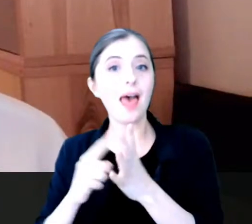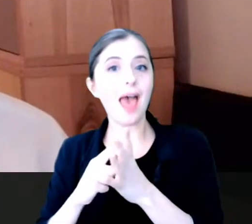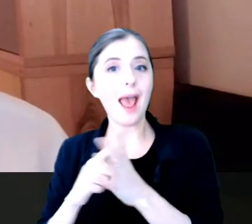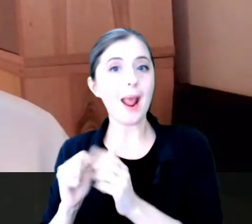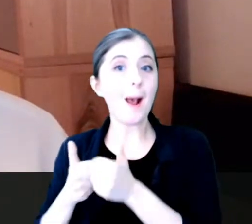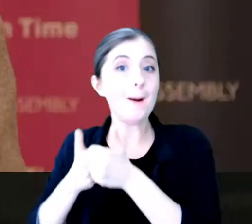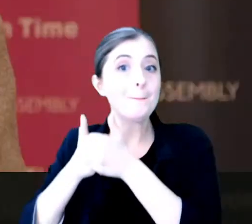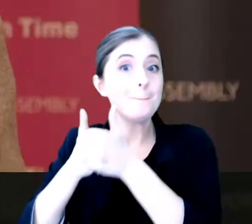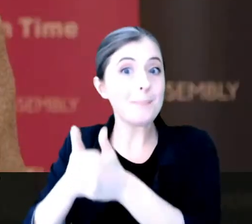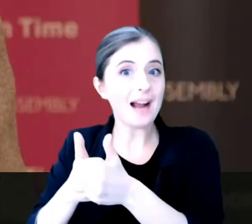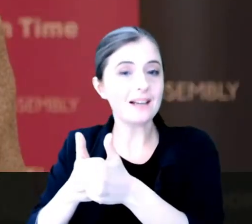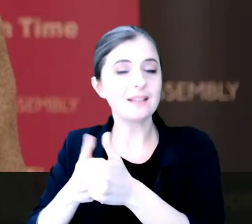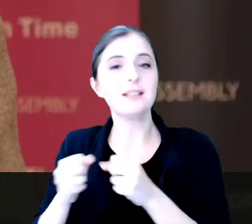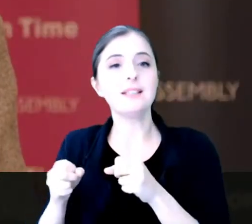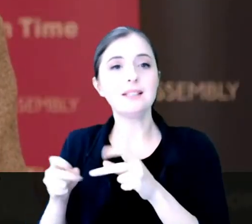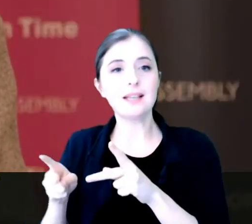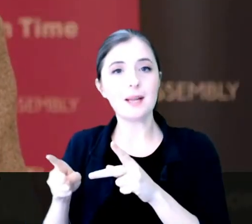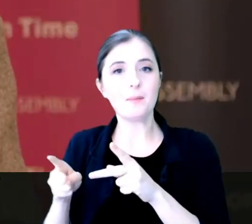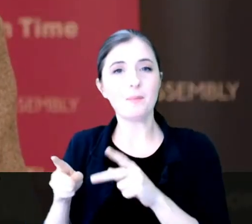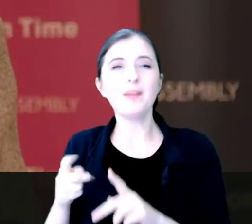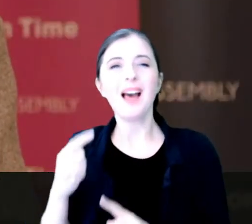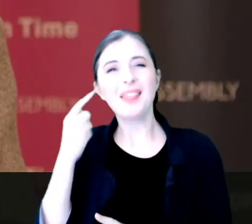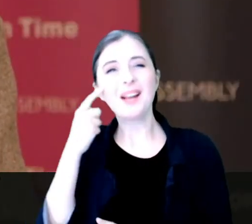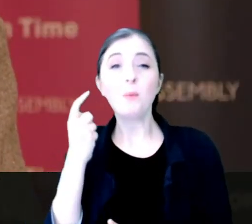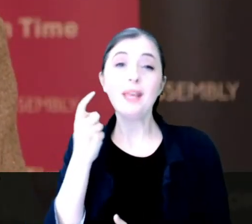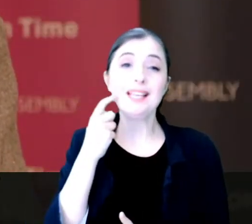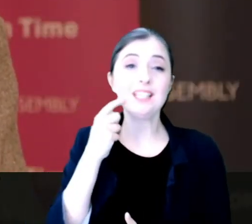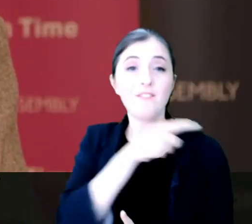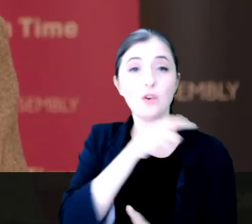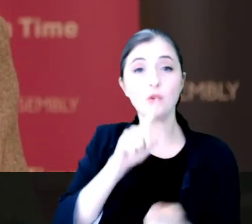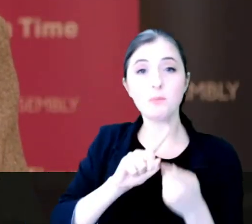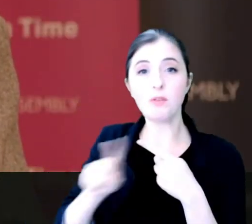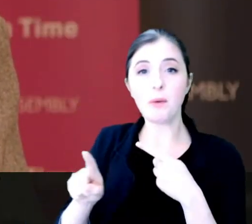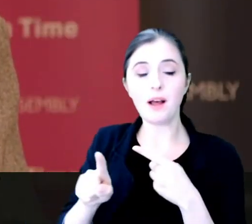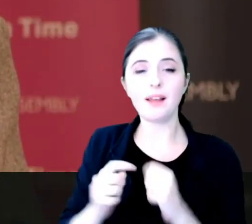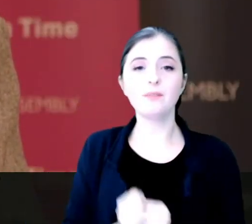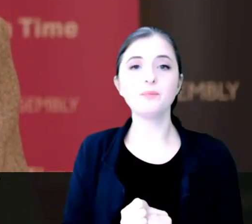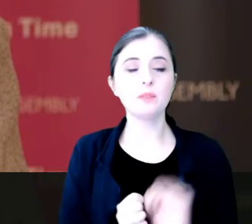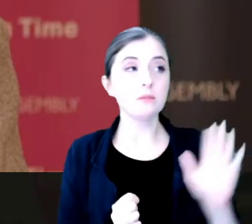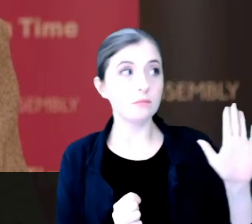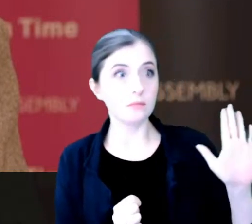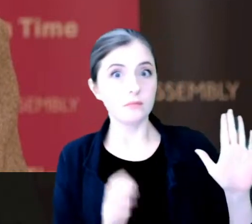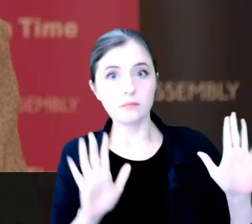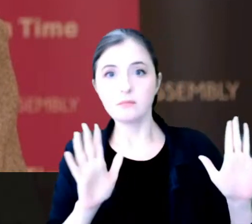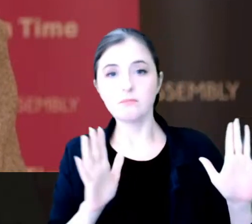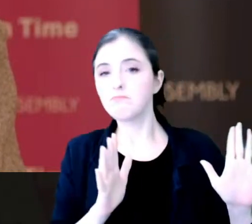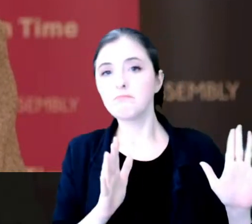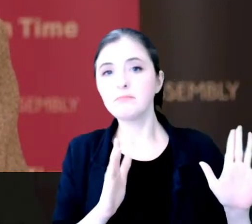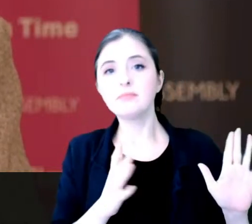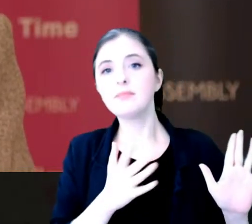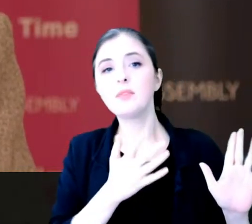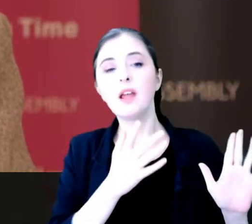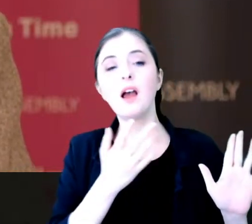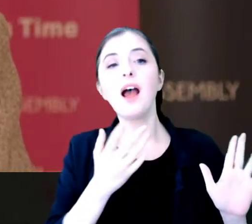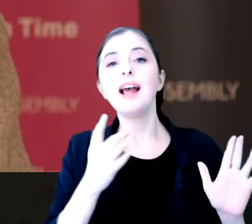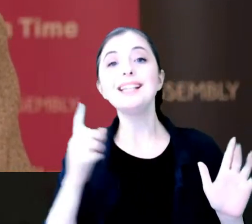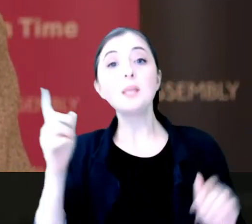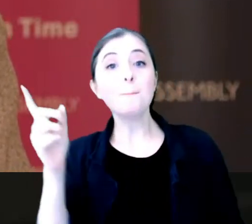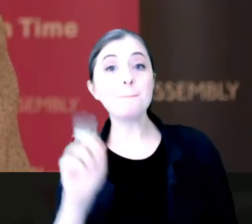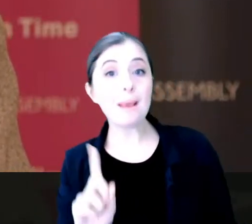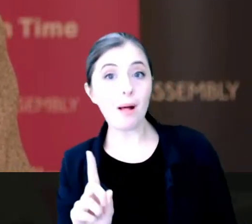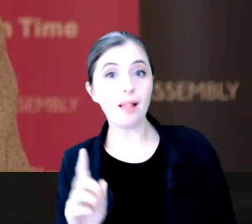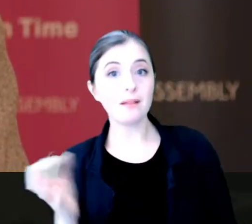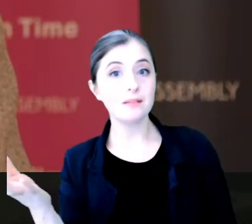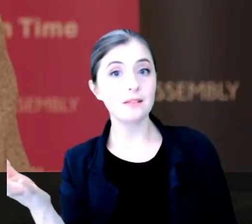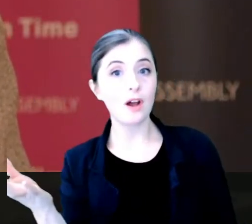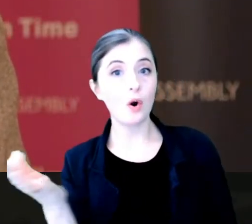to. Well, it's people's question time, so I will leave people to ask questions to the mayor tonight. Can I invite